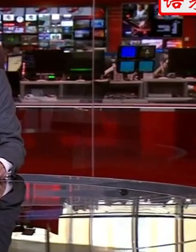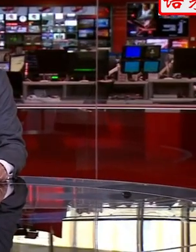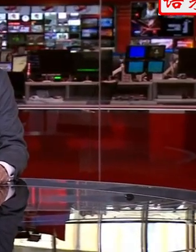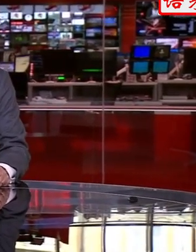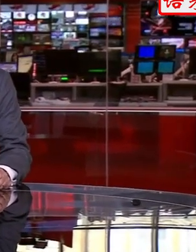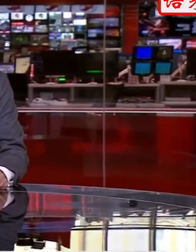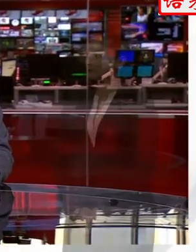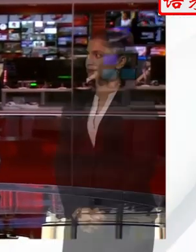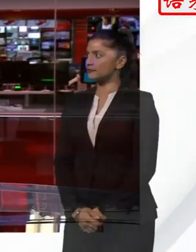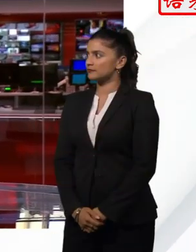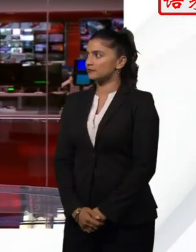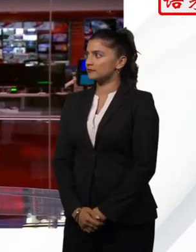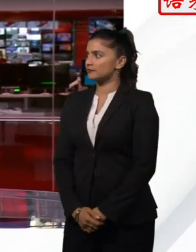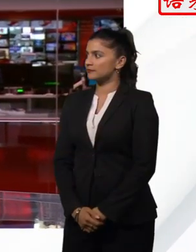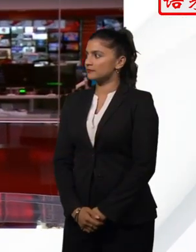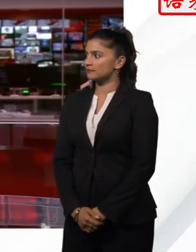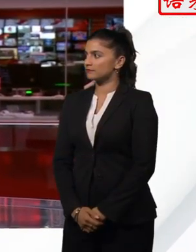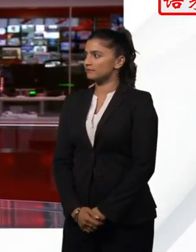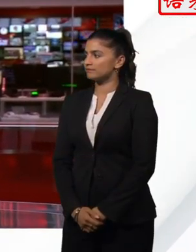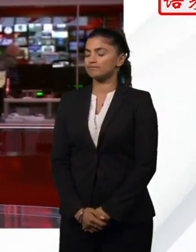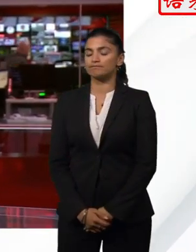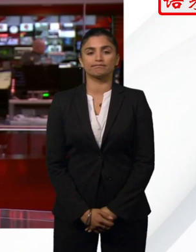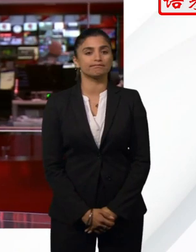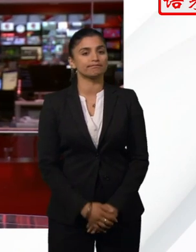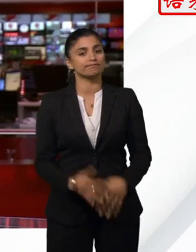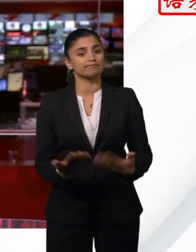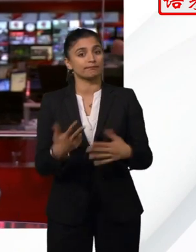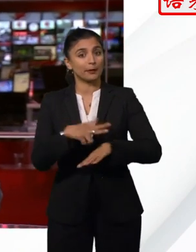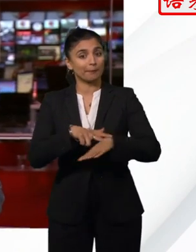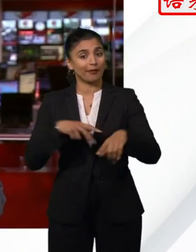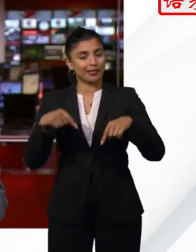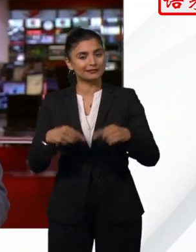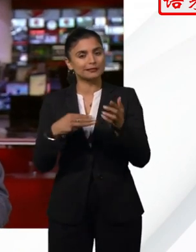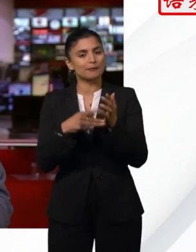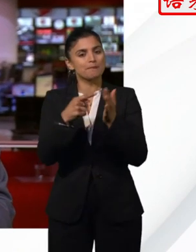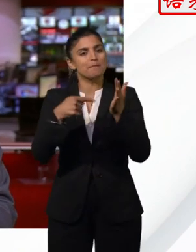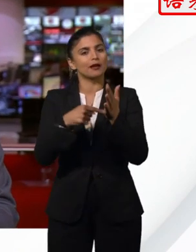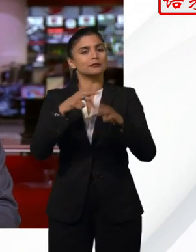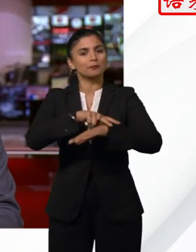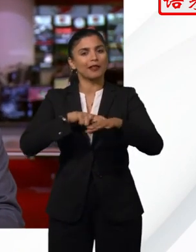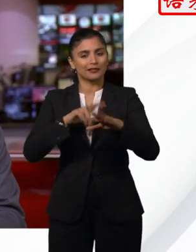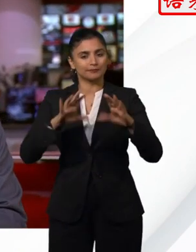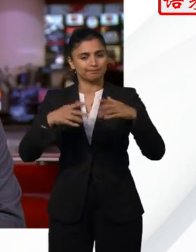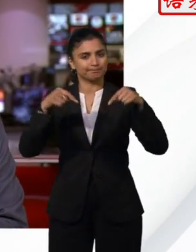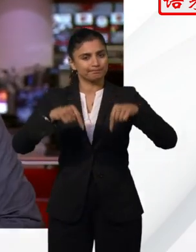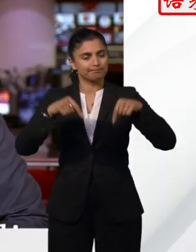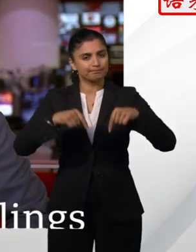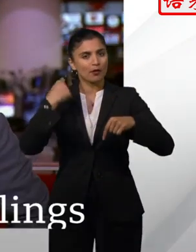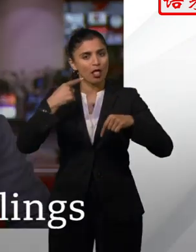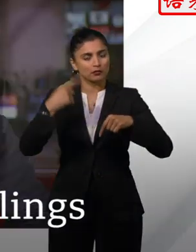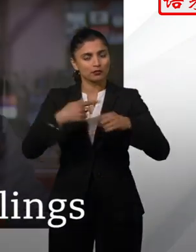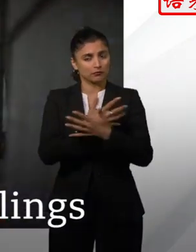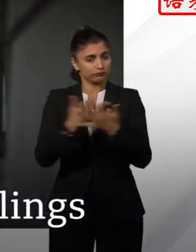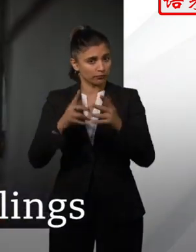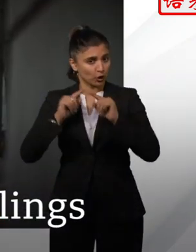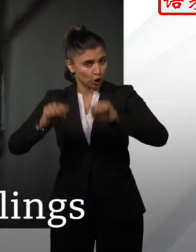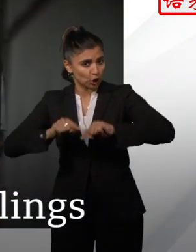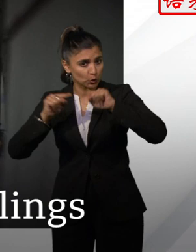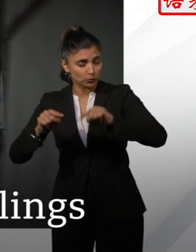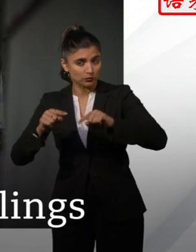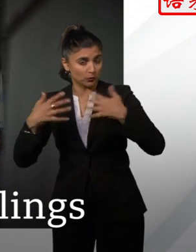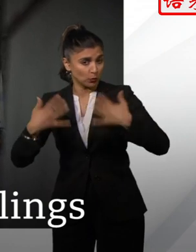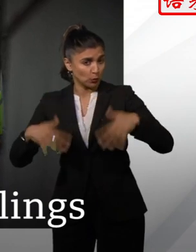Today at 1, Britain's biggest police force, the Met, accused of institutional racism, misogyny and homophobia. A damning